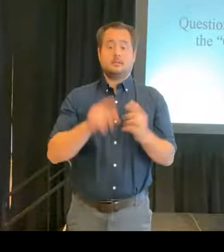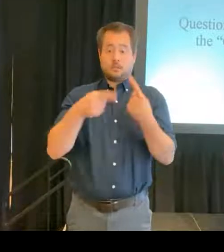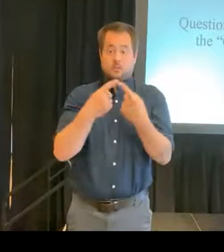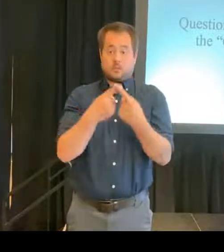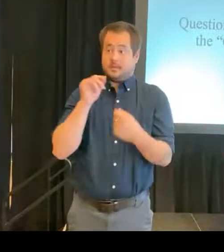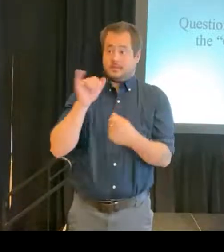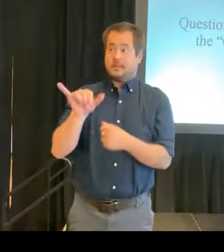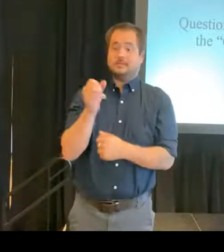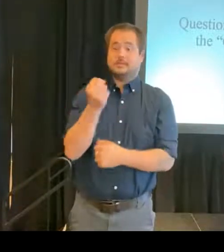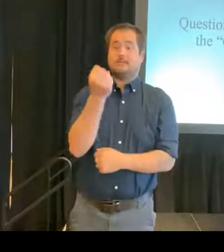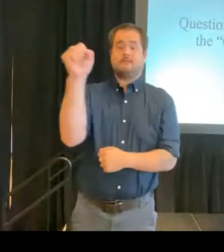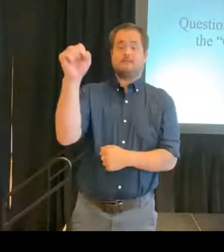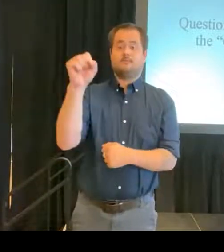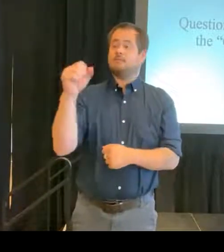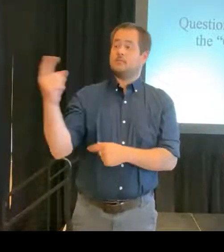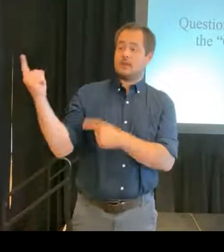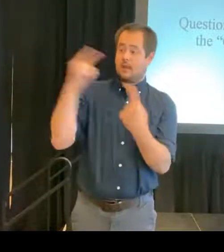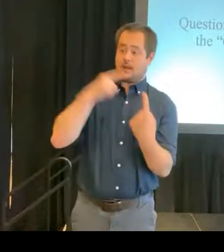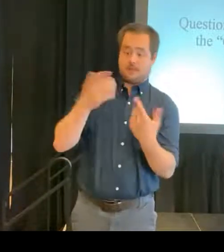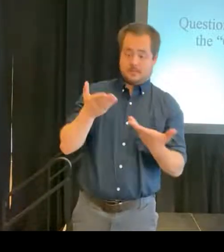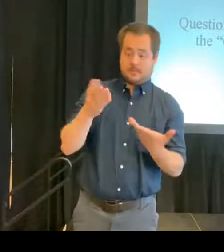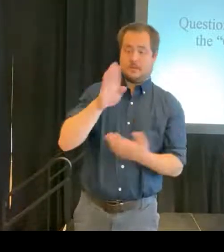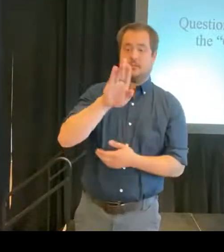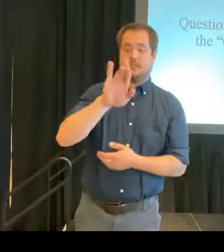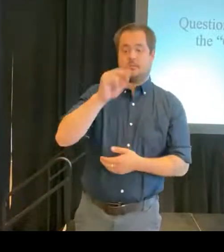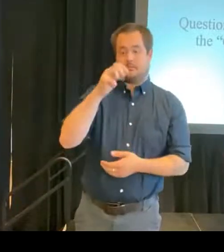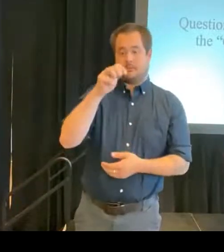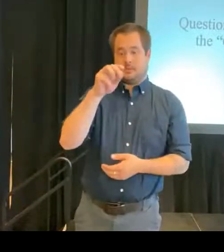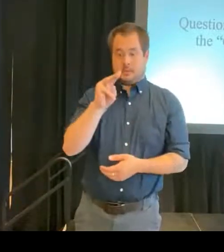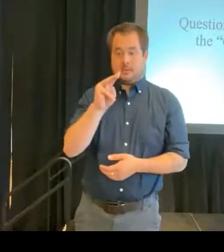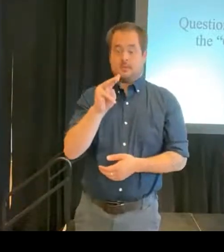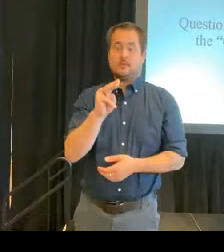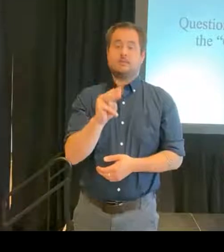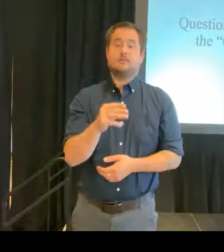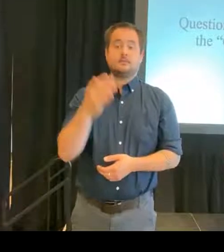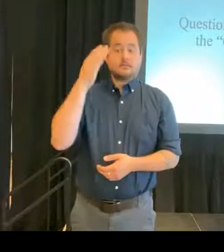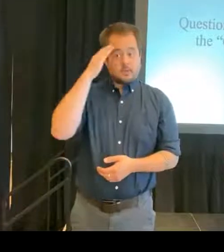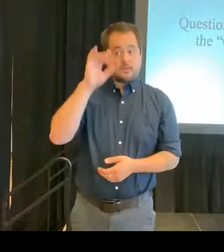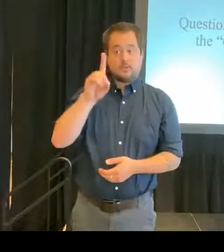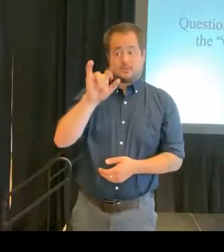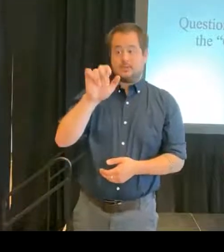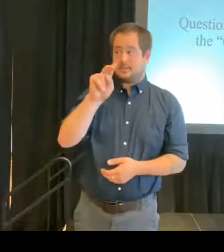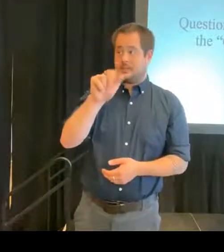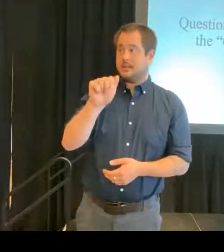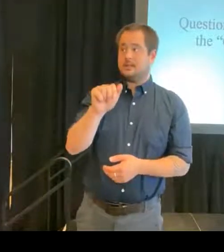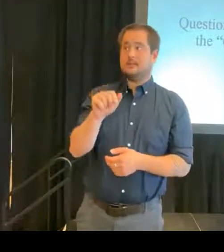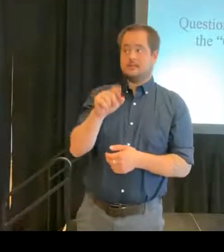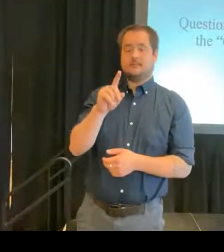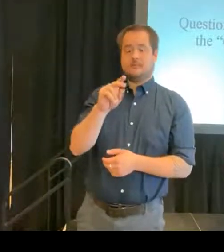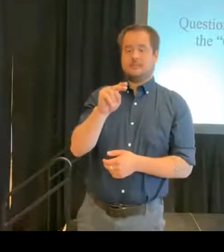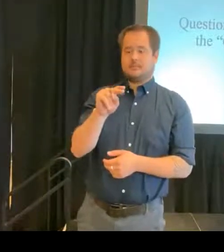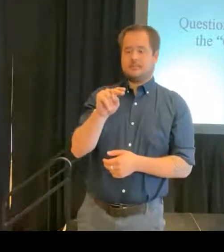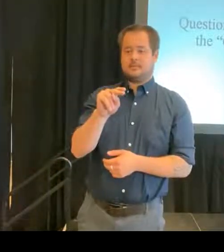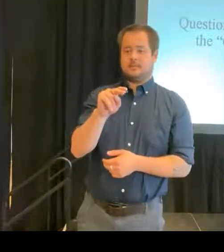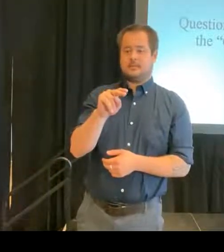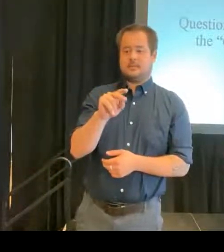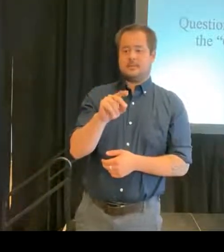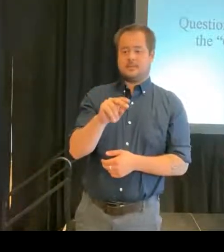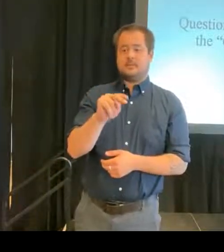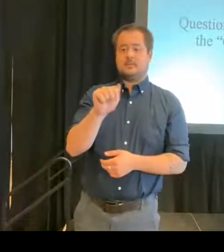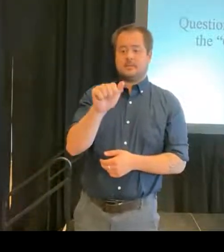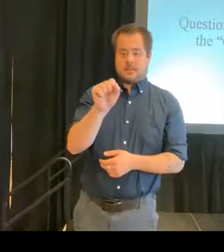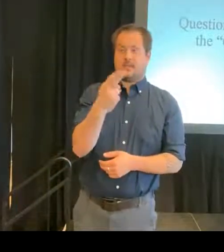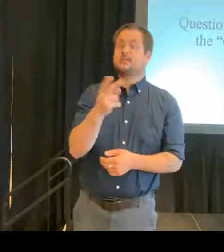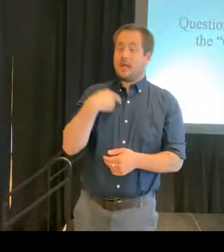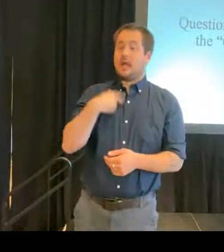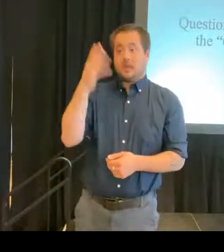coming to Birmingham, and as a matter of fact, I know Diane Nash personally. We spent some time in jail together. She